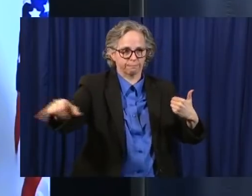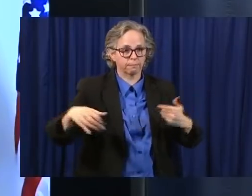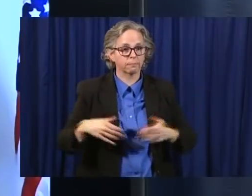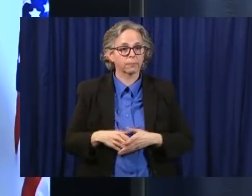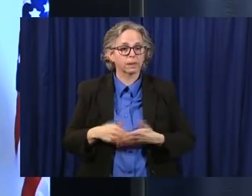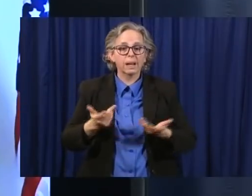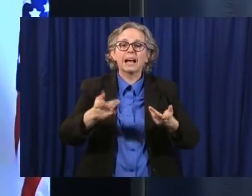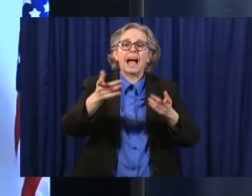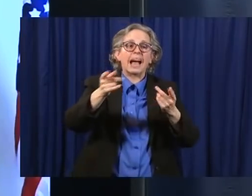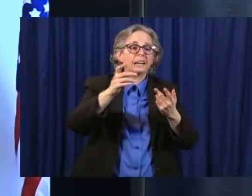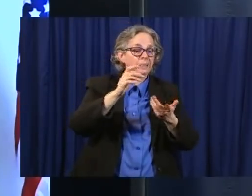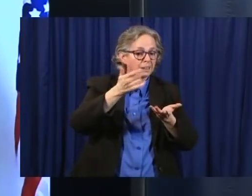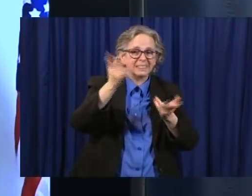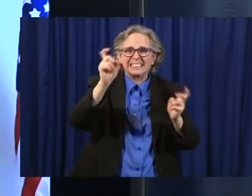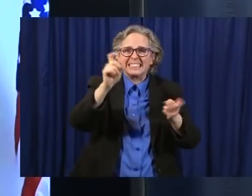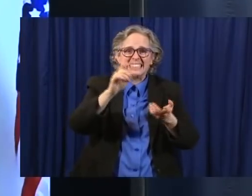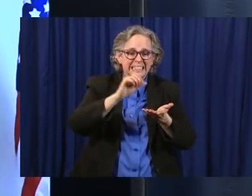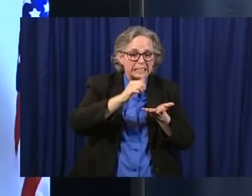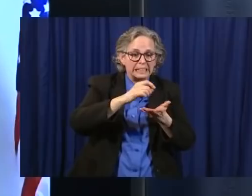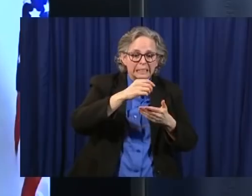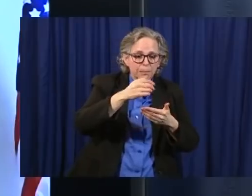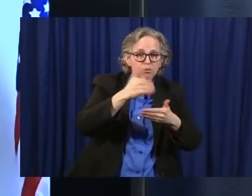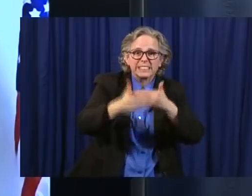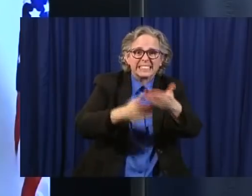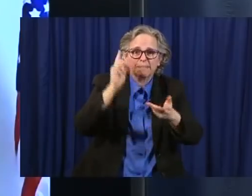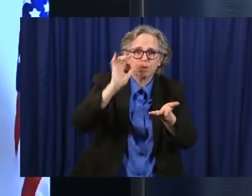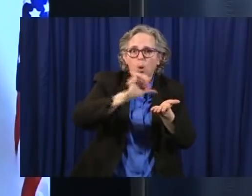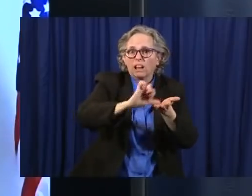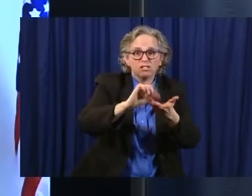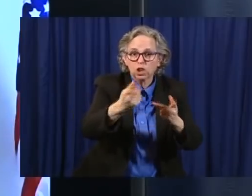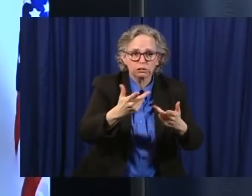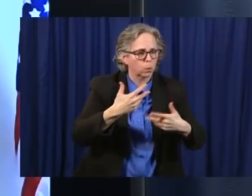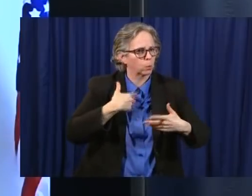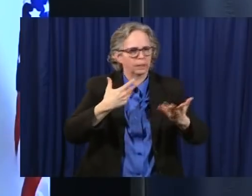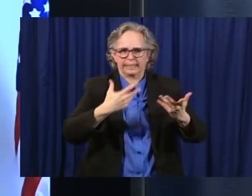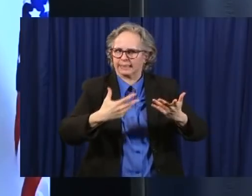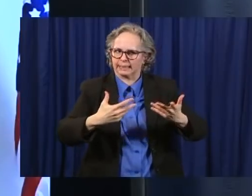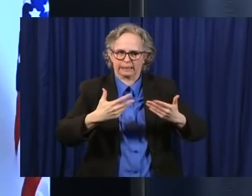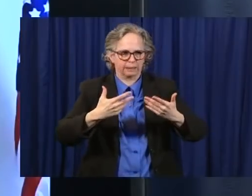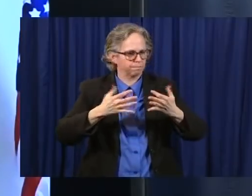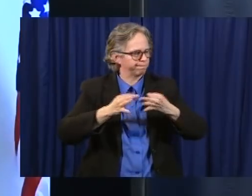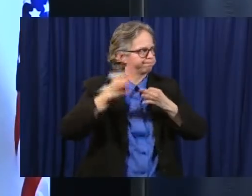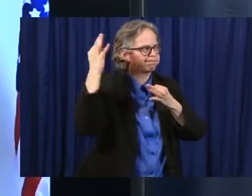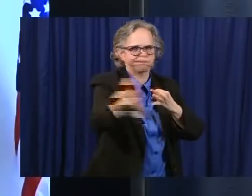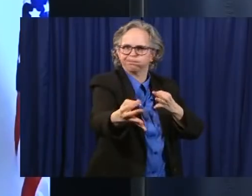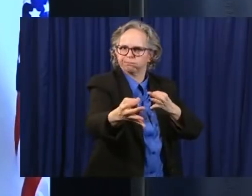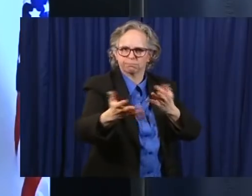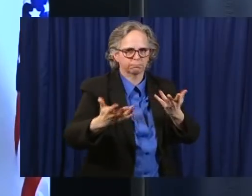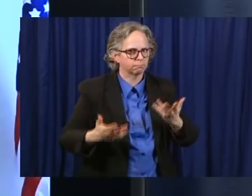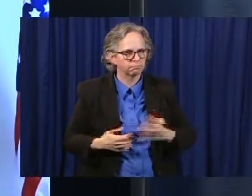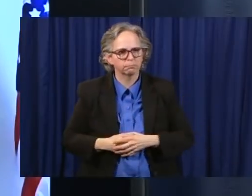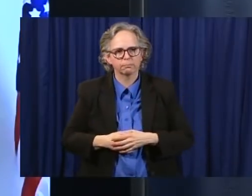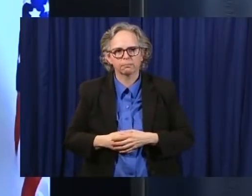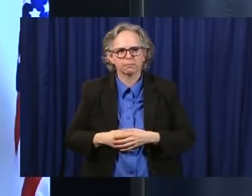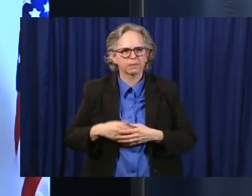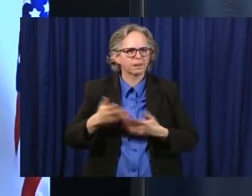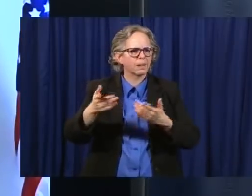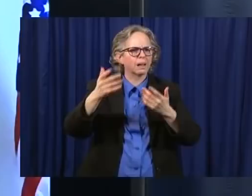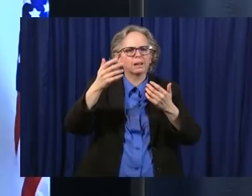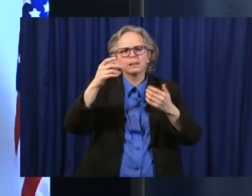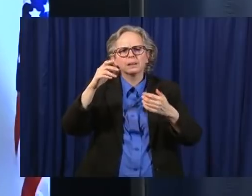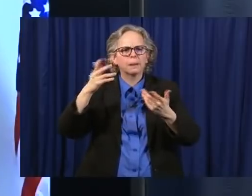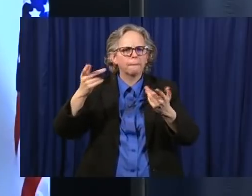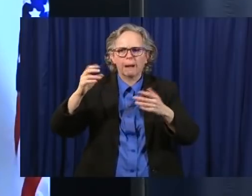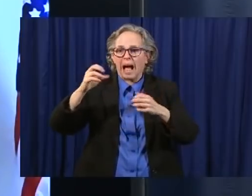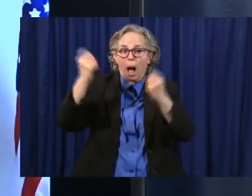medically. We changed how we provided programming, how many people were allowed to be together. We began to cohort